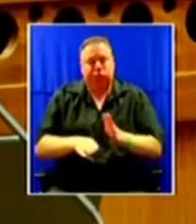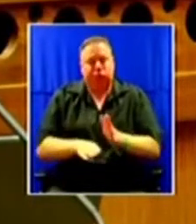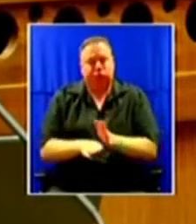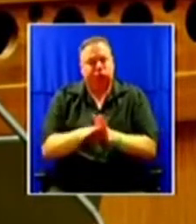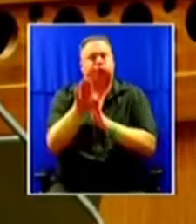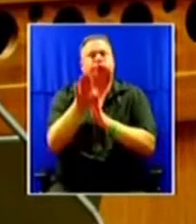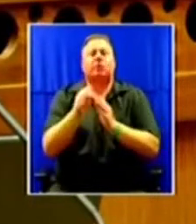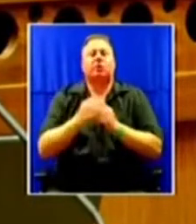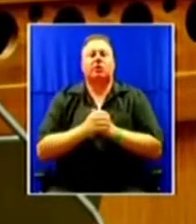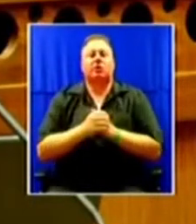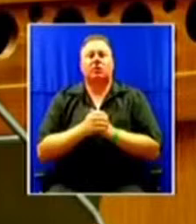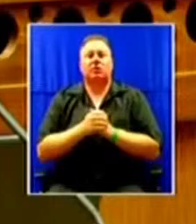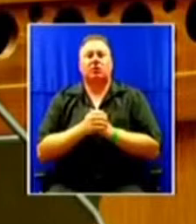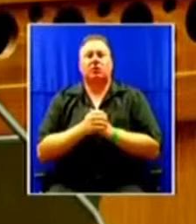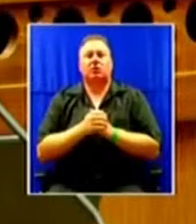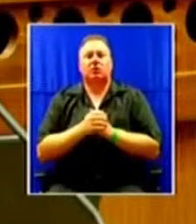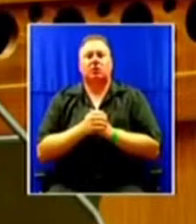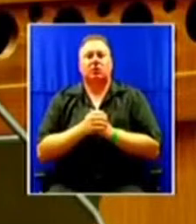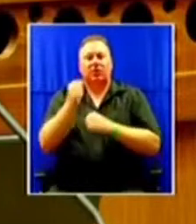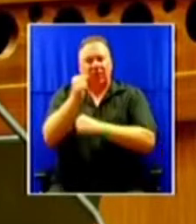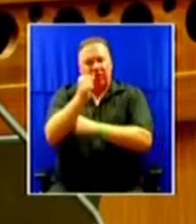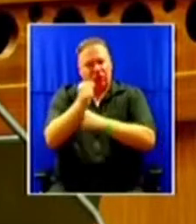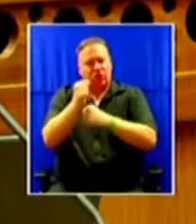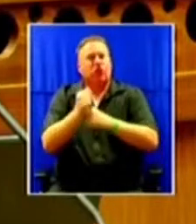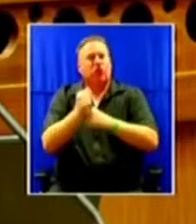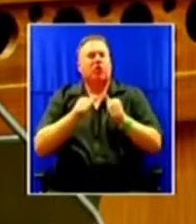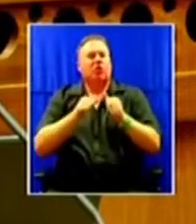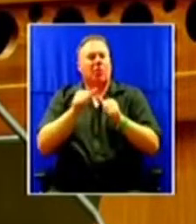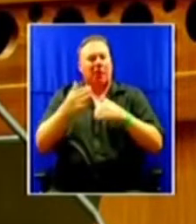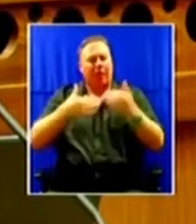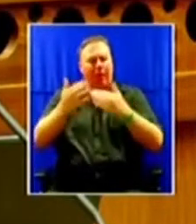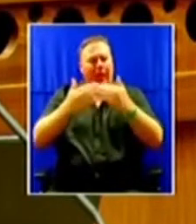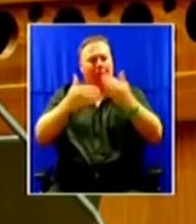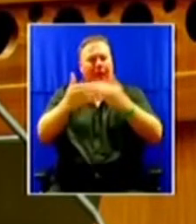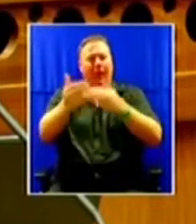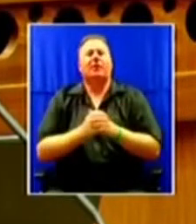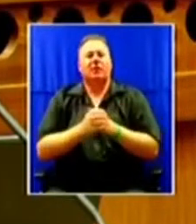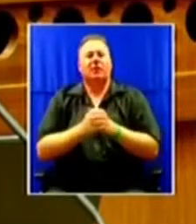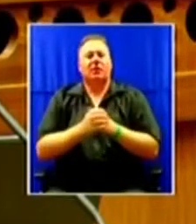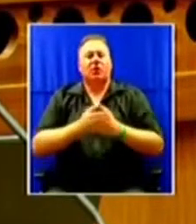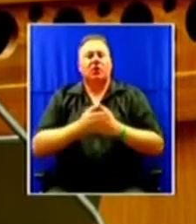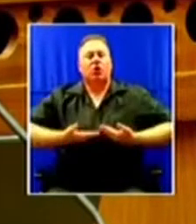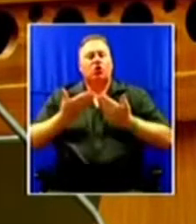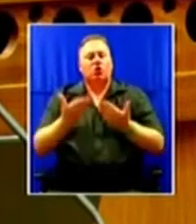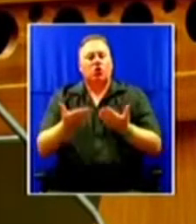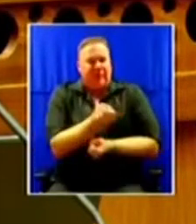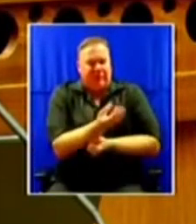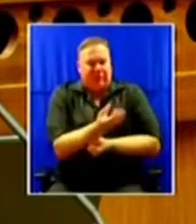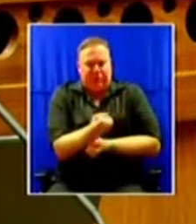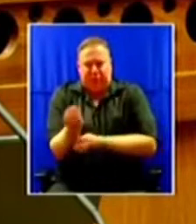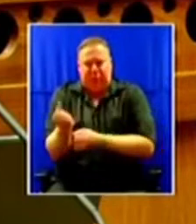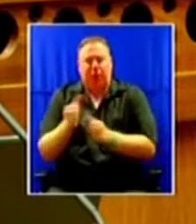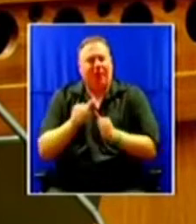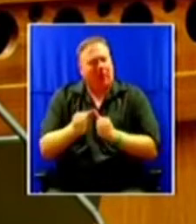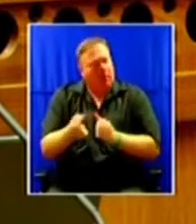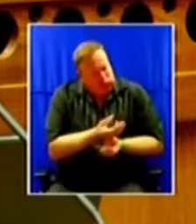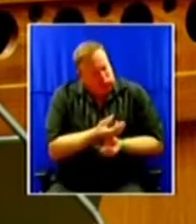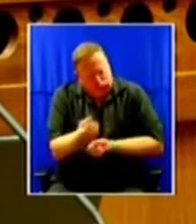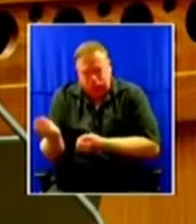and to strengthen local government infrastructure and accelerate service delivery through the district development